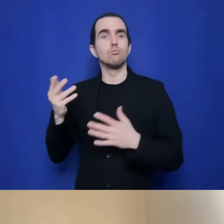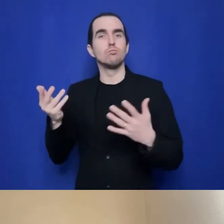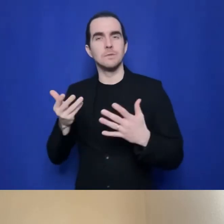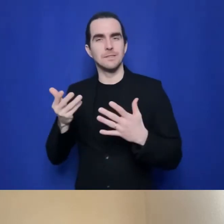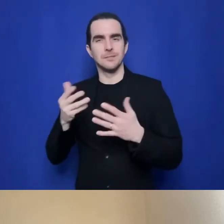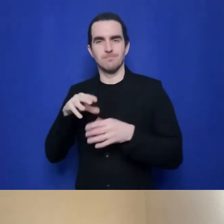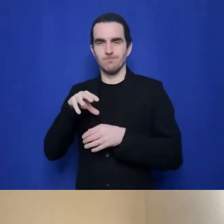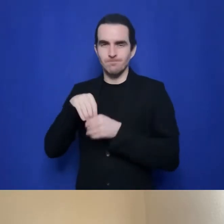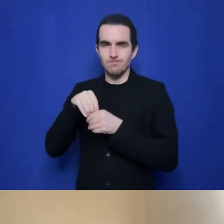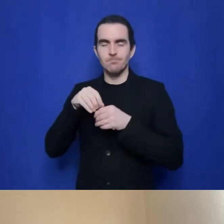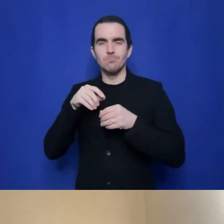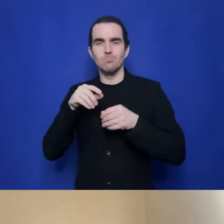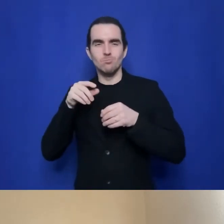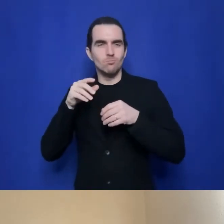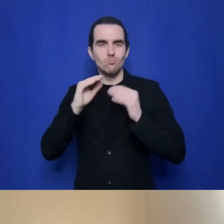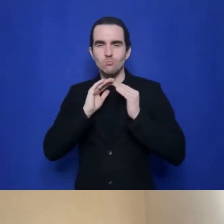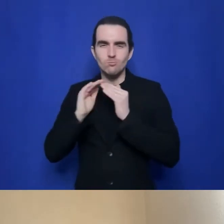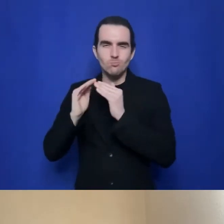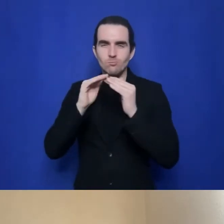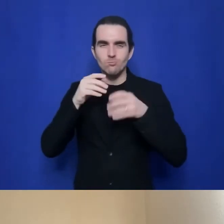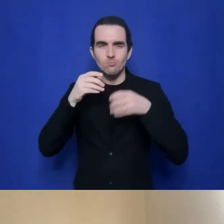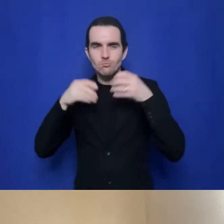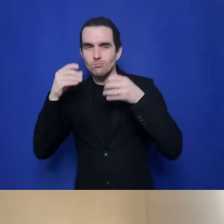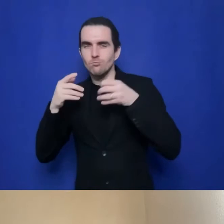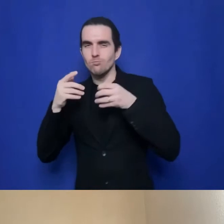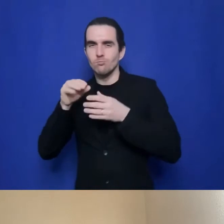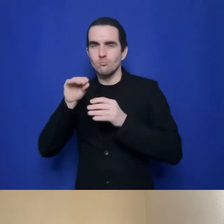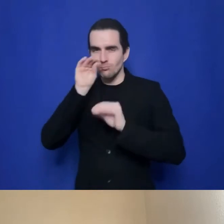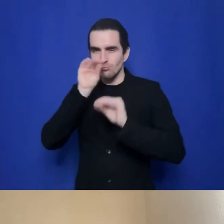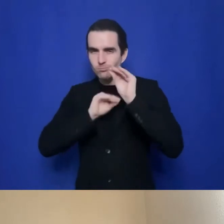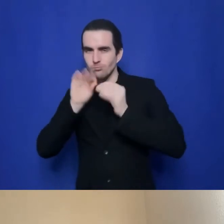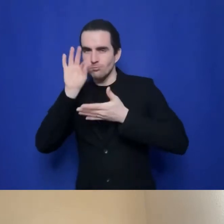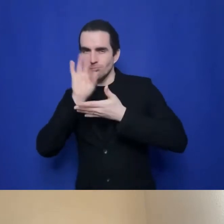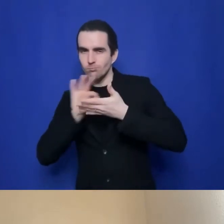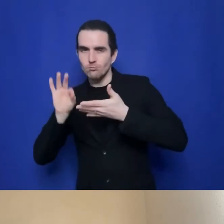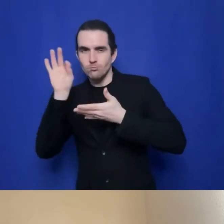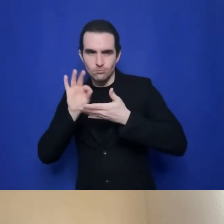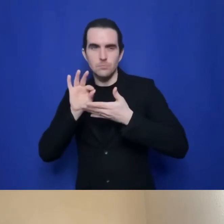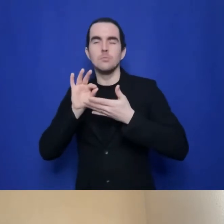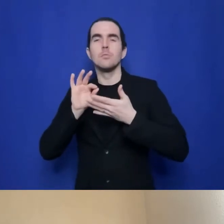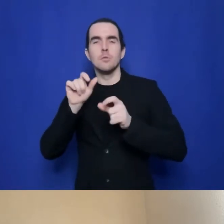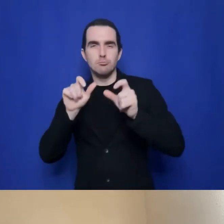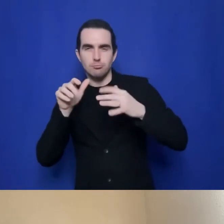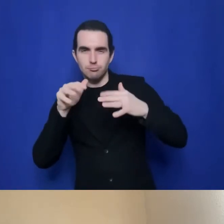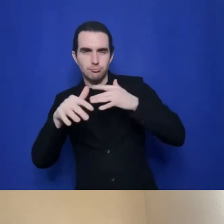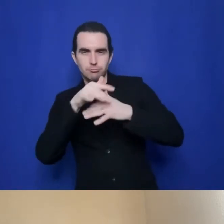She is a passionate advocate for disability rights, universally designed